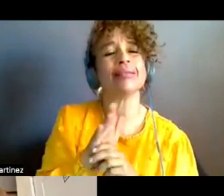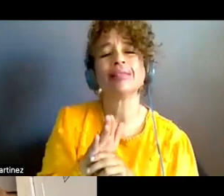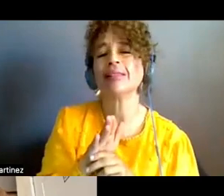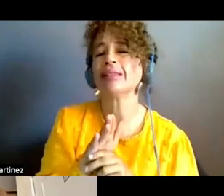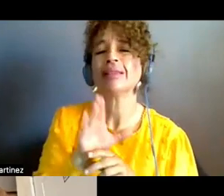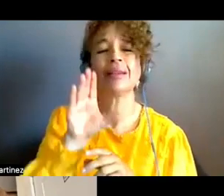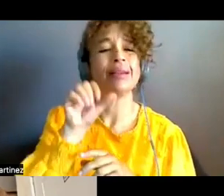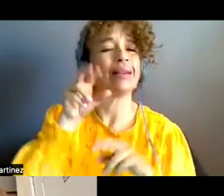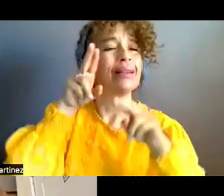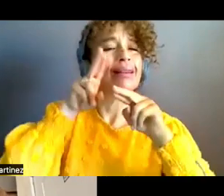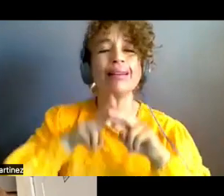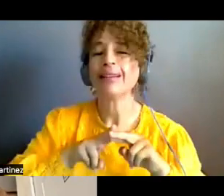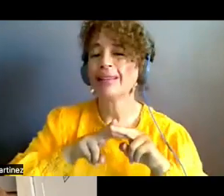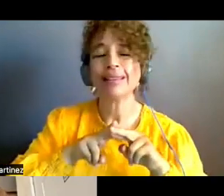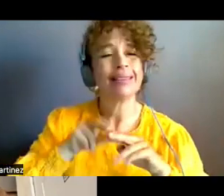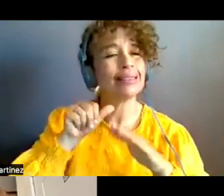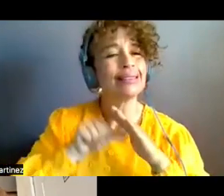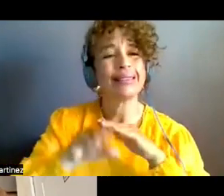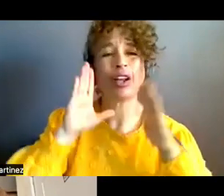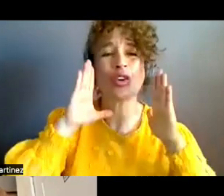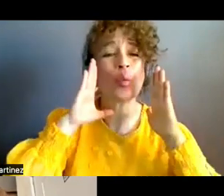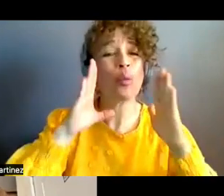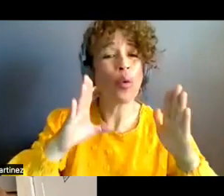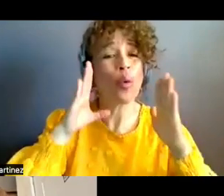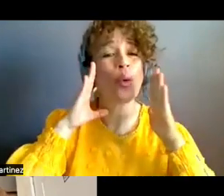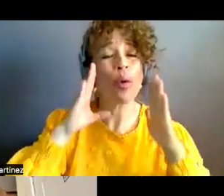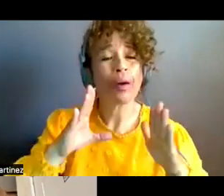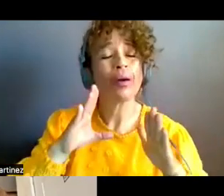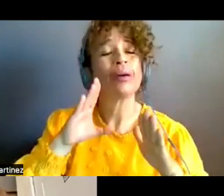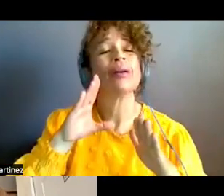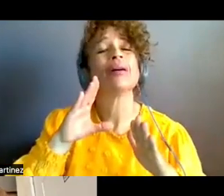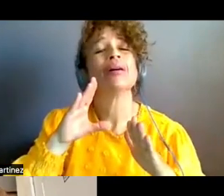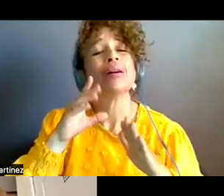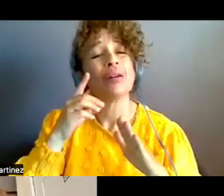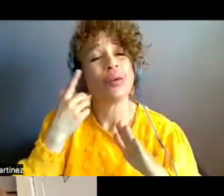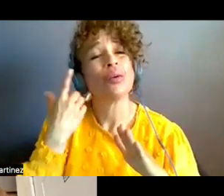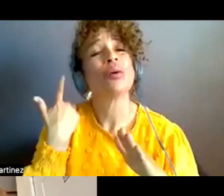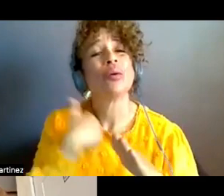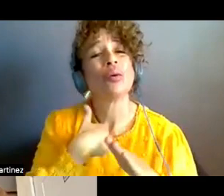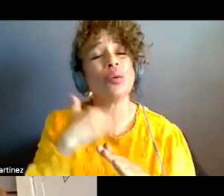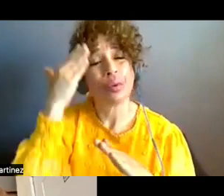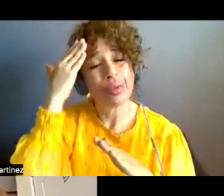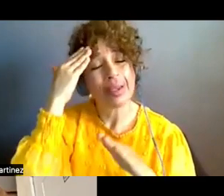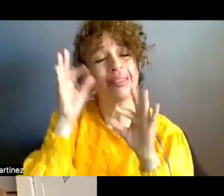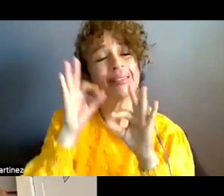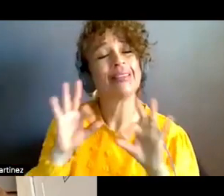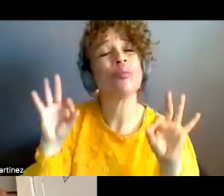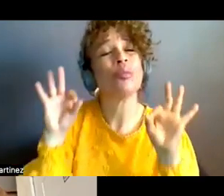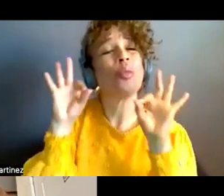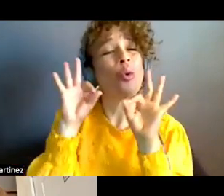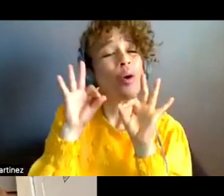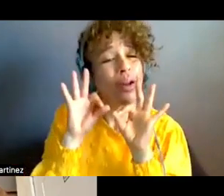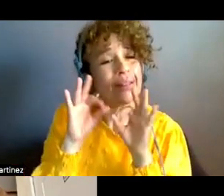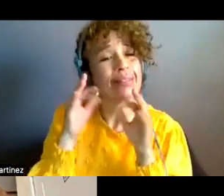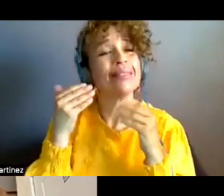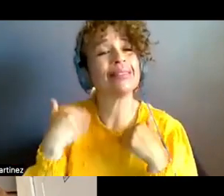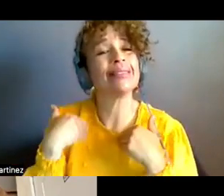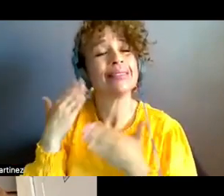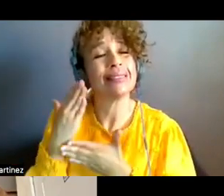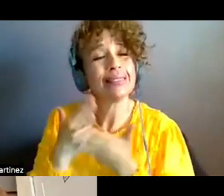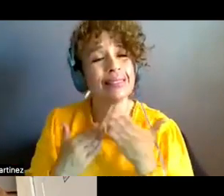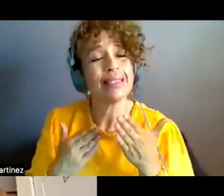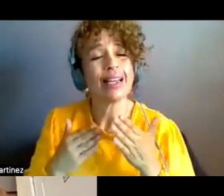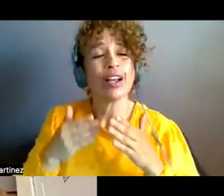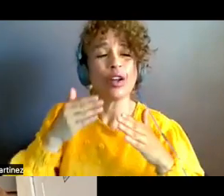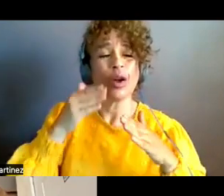sit there and give them our undivided attention, which is wonderful. But we also know how important that is to have somebody to be